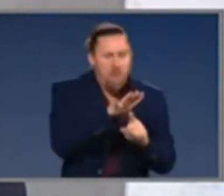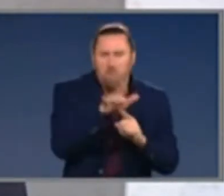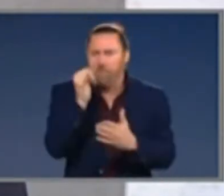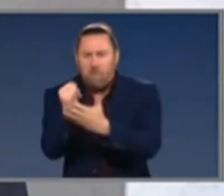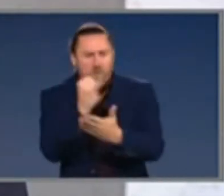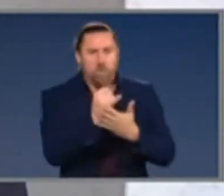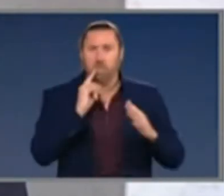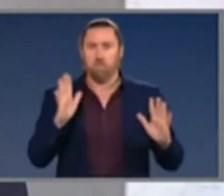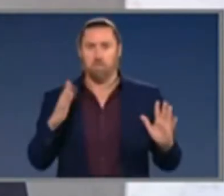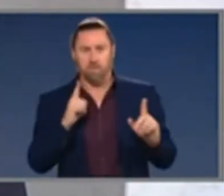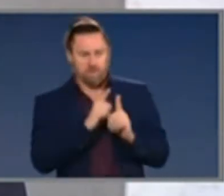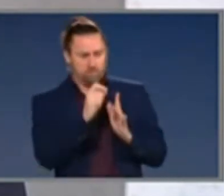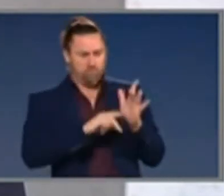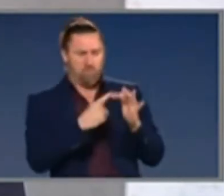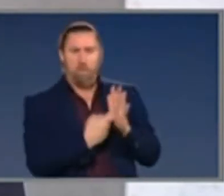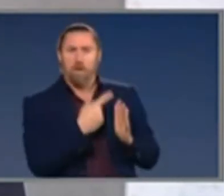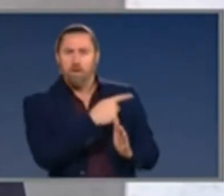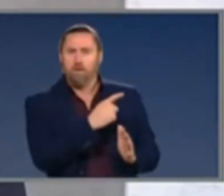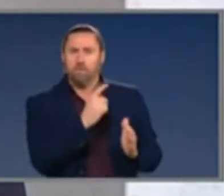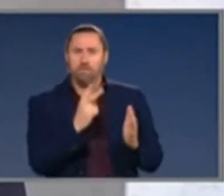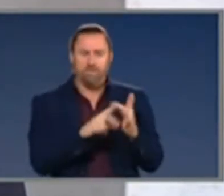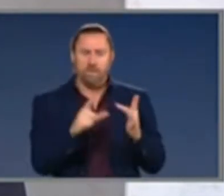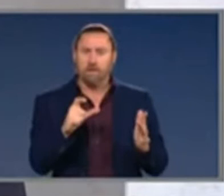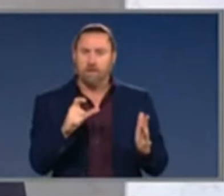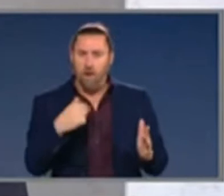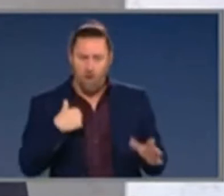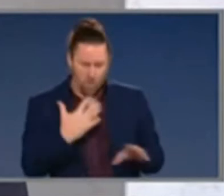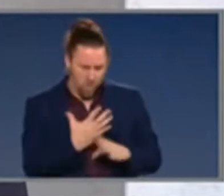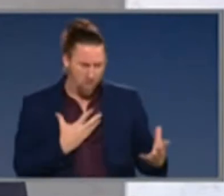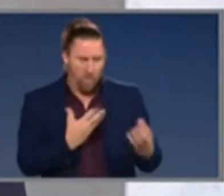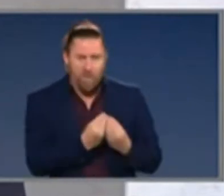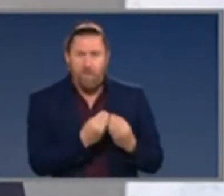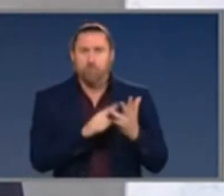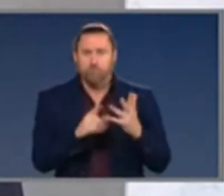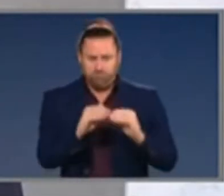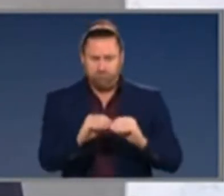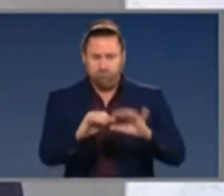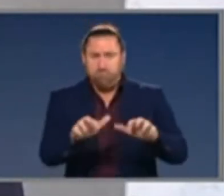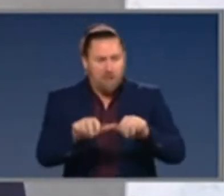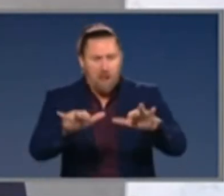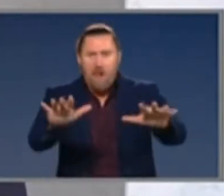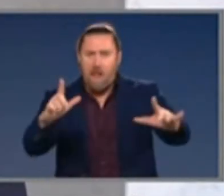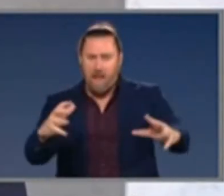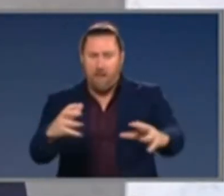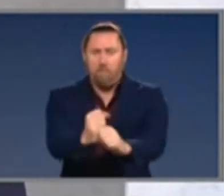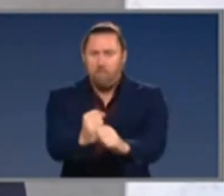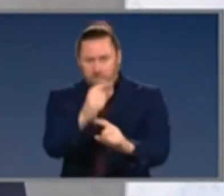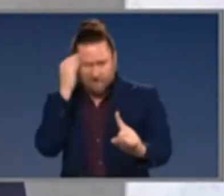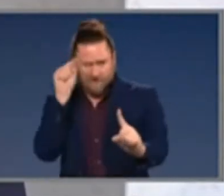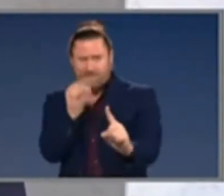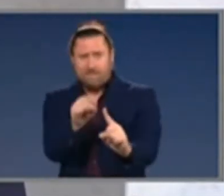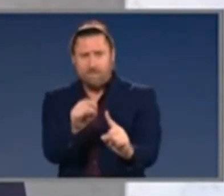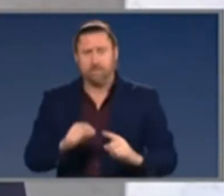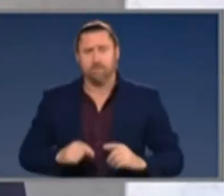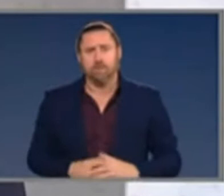what the Premier is interested in, is us working together to solve the problem. And the reports of, I think, these